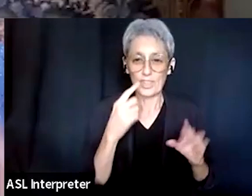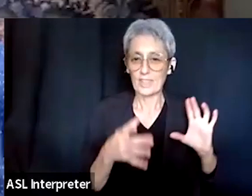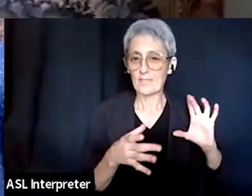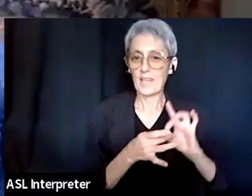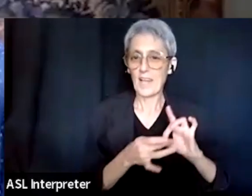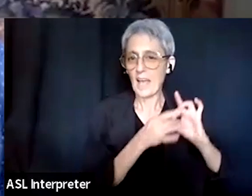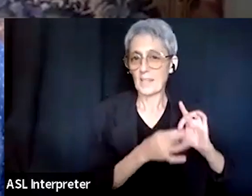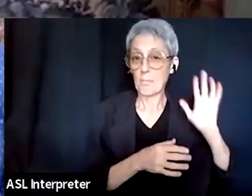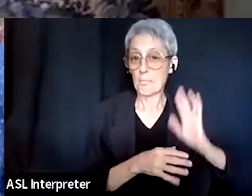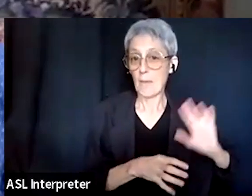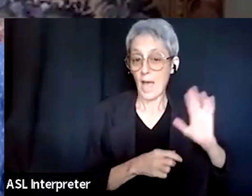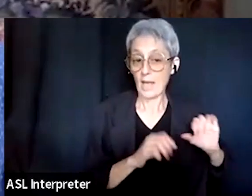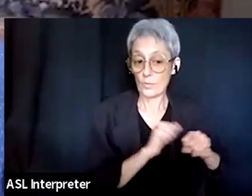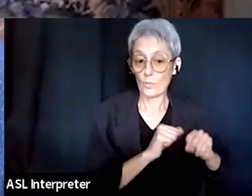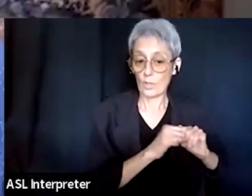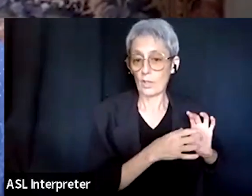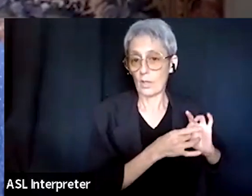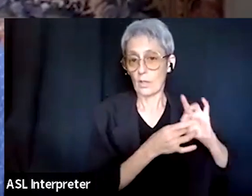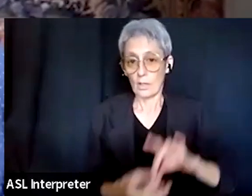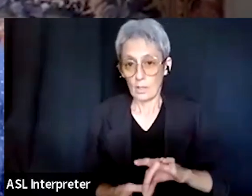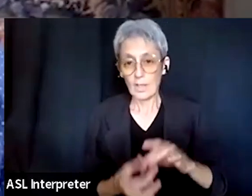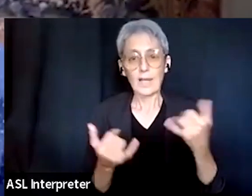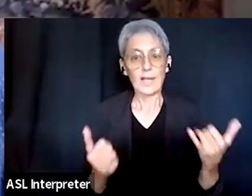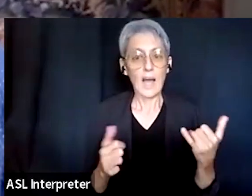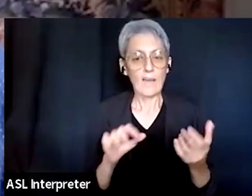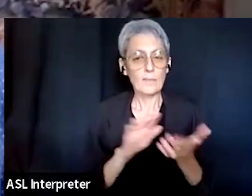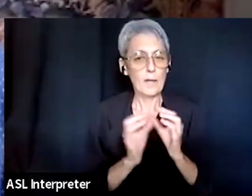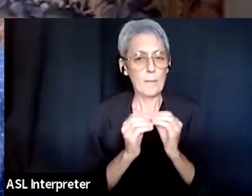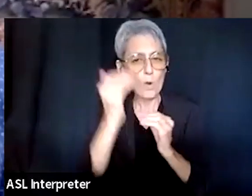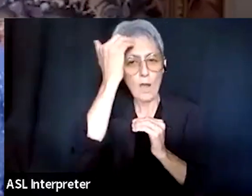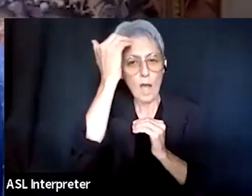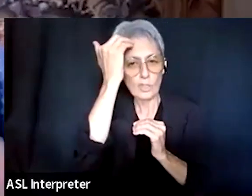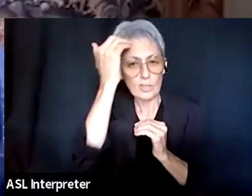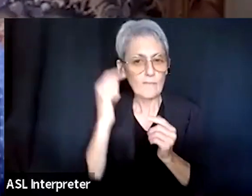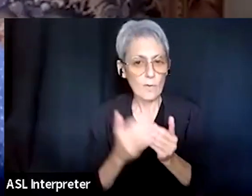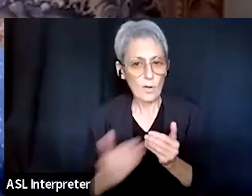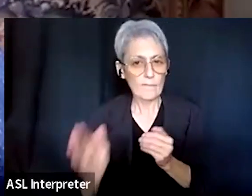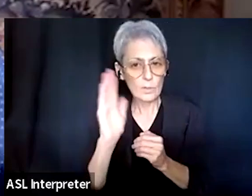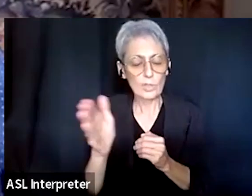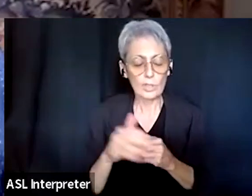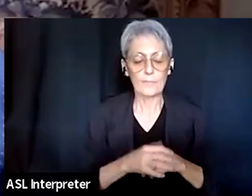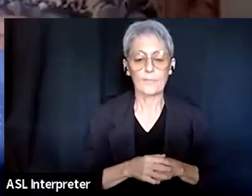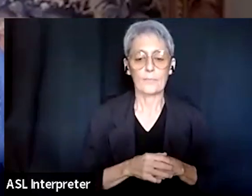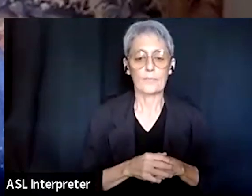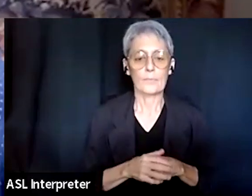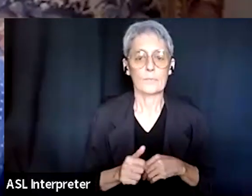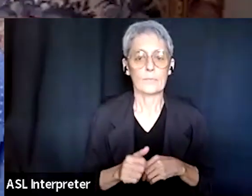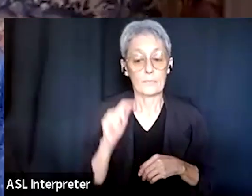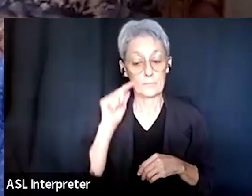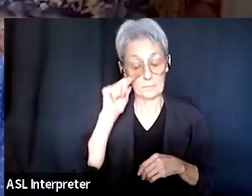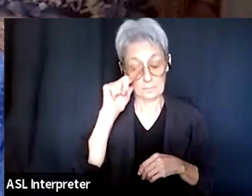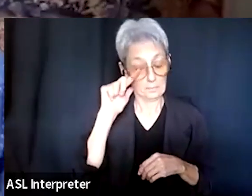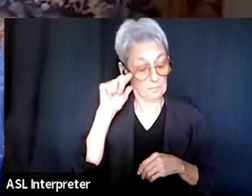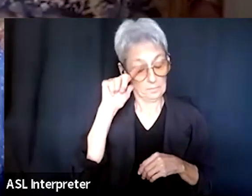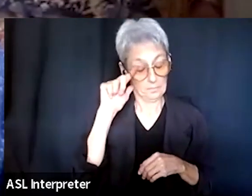to having us be cautious about where we're going in the future at this moment. Which takes us to another part of